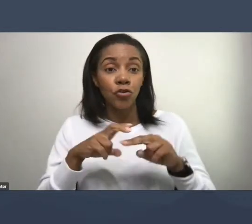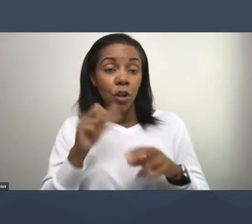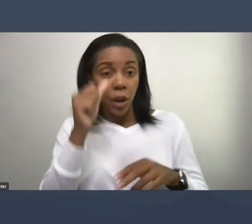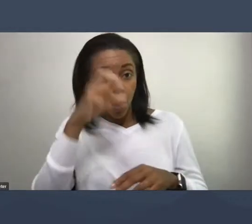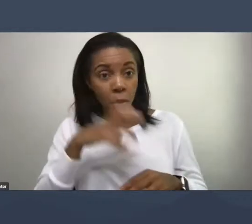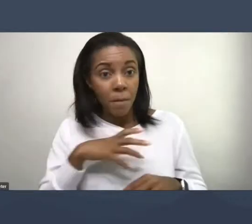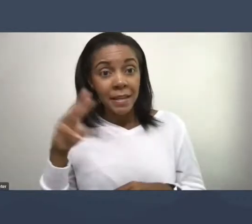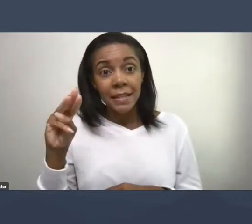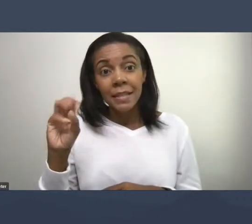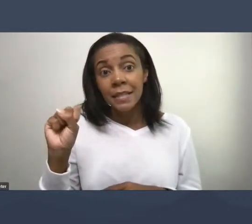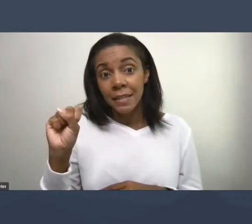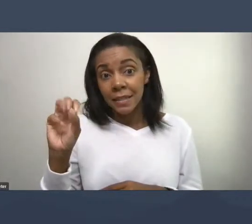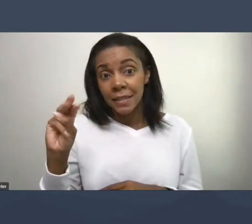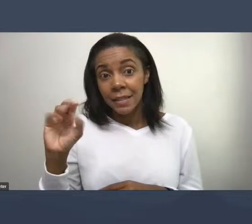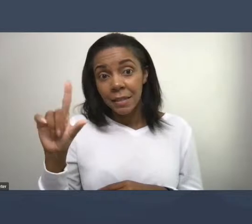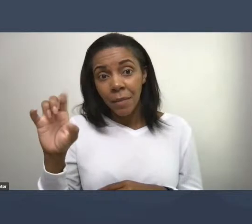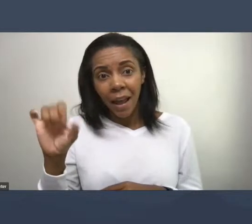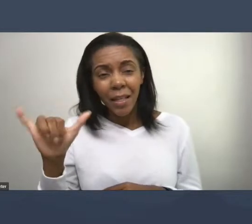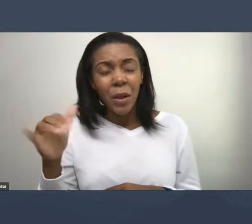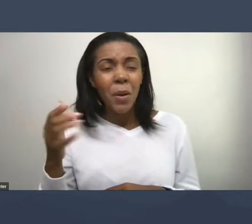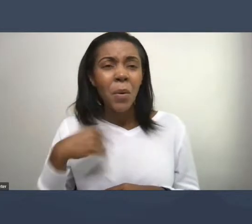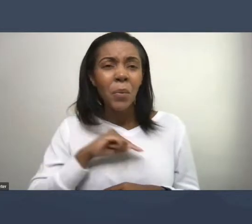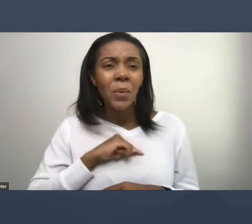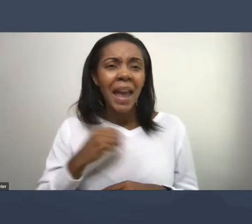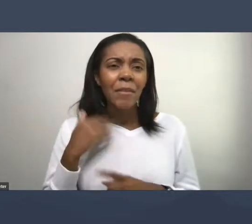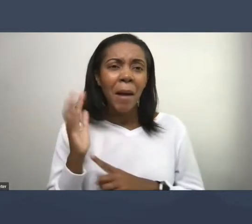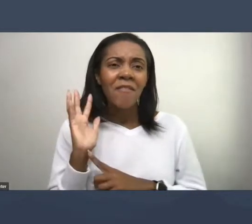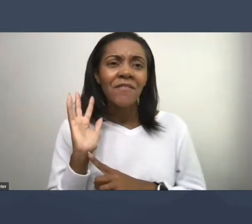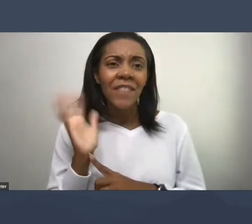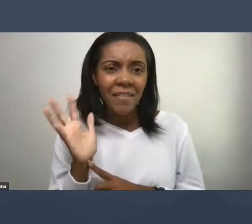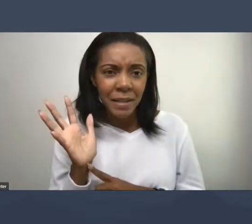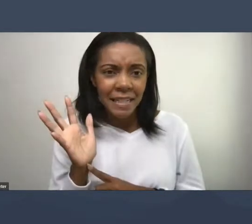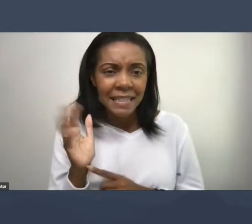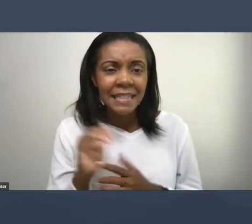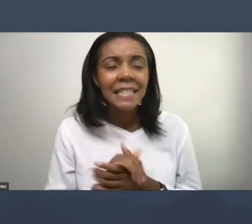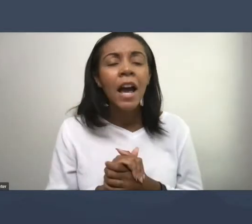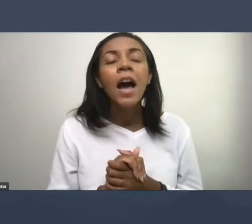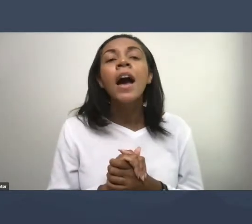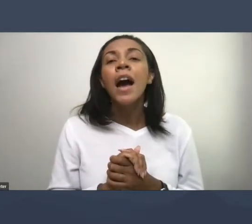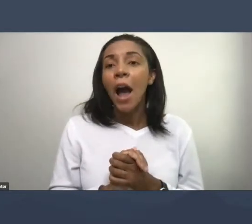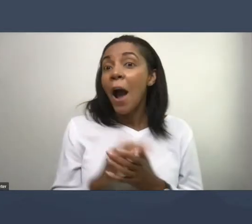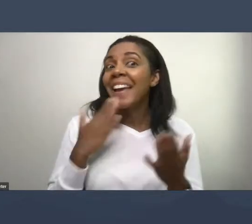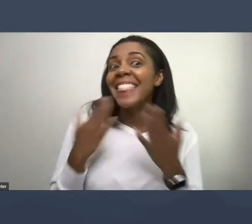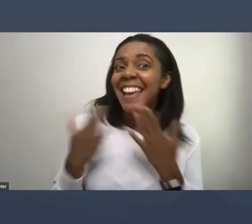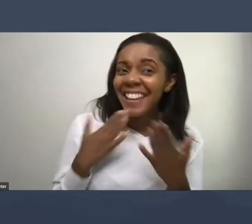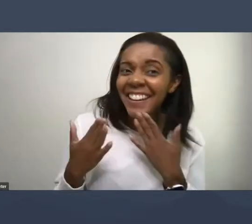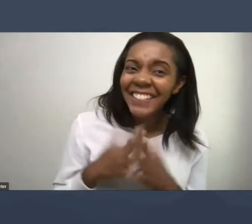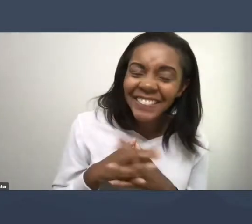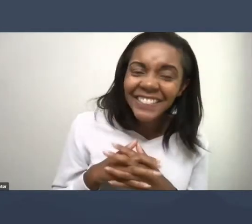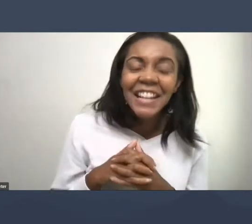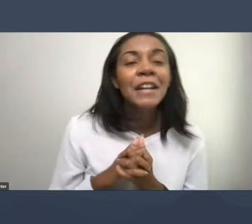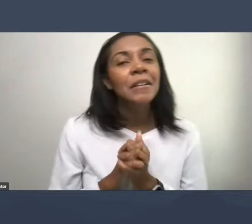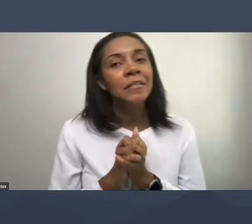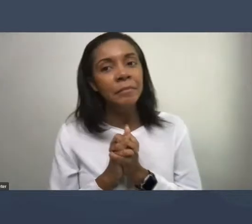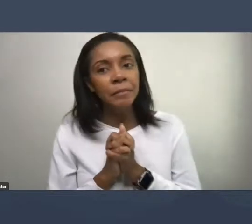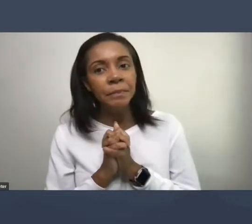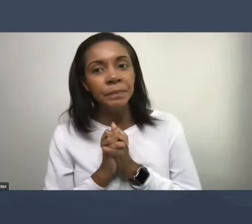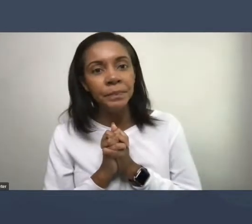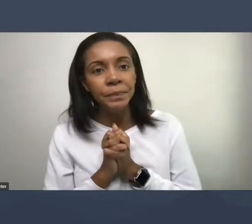minutes of your meeting. Where is it? Yep. He's gone. Okay, thank you.